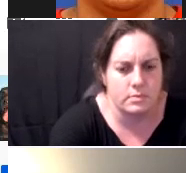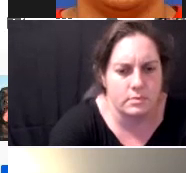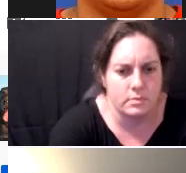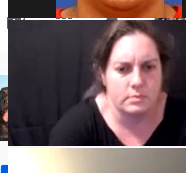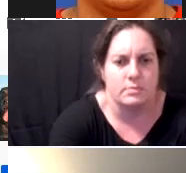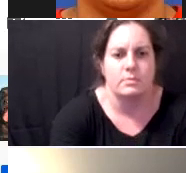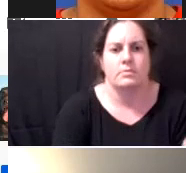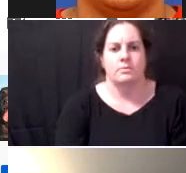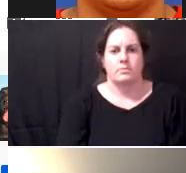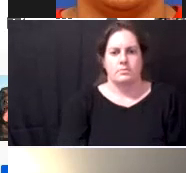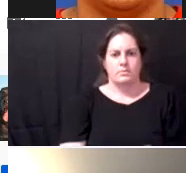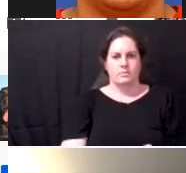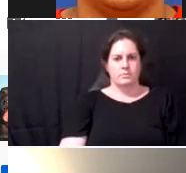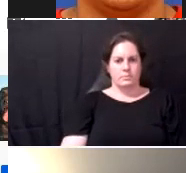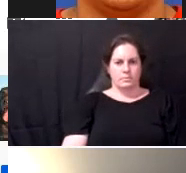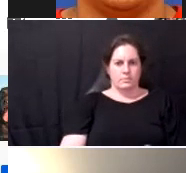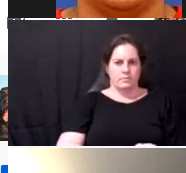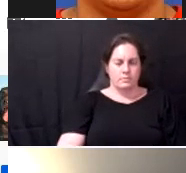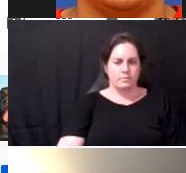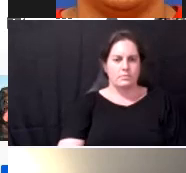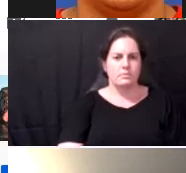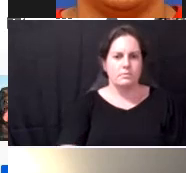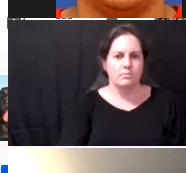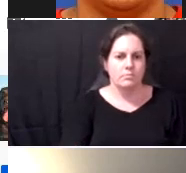remaining constant, therefore constant velocity.